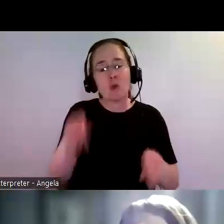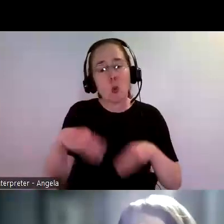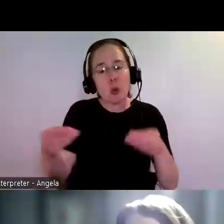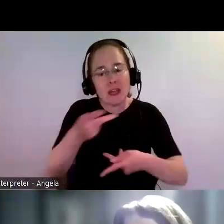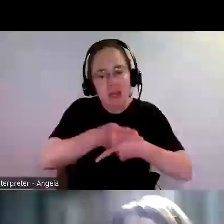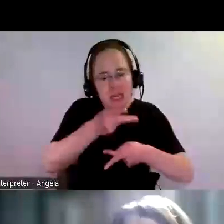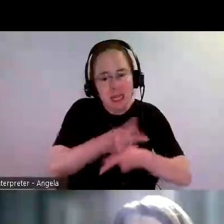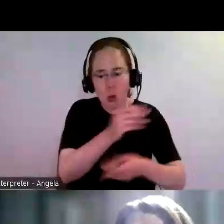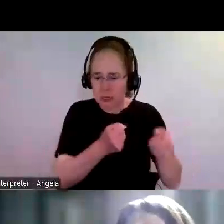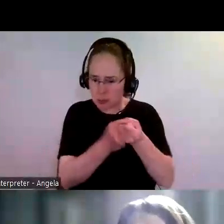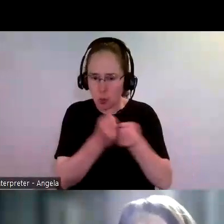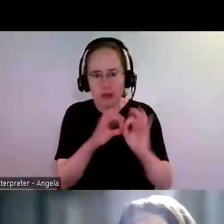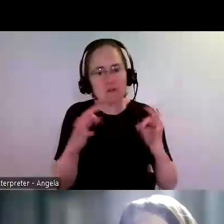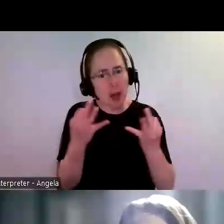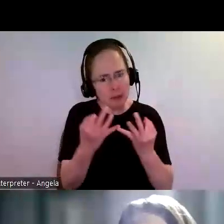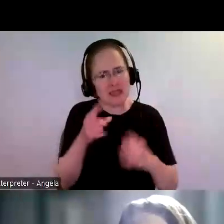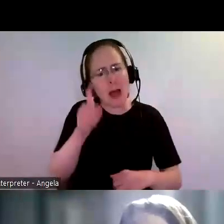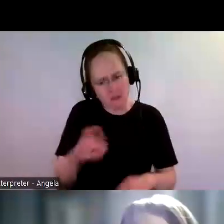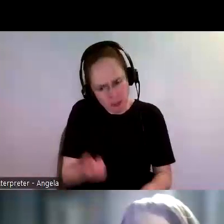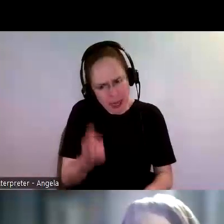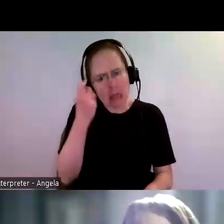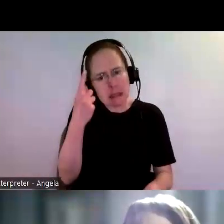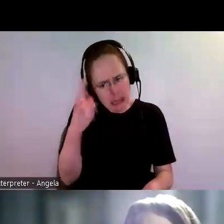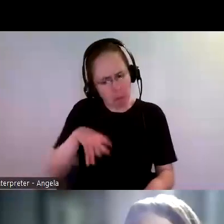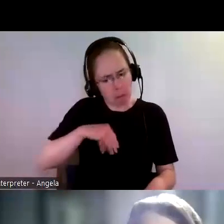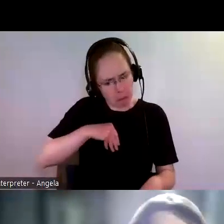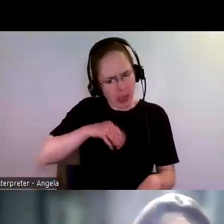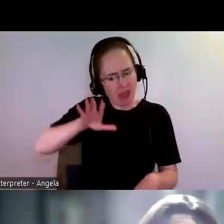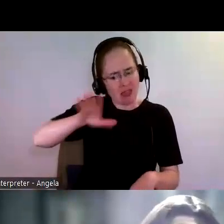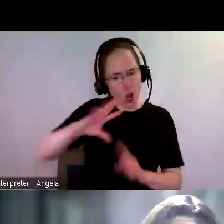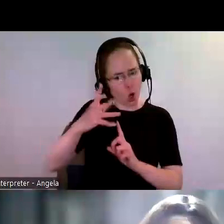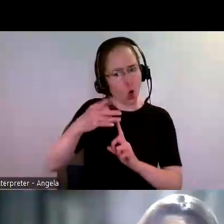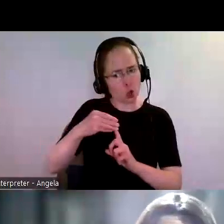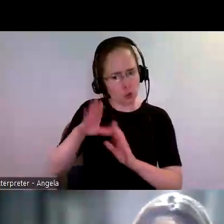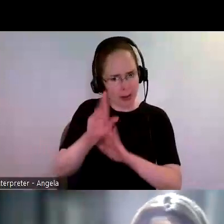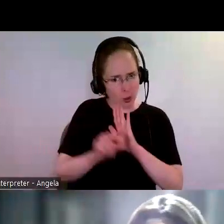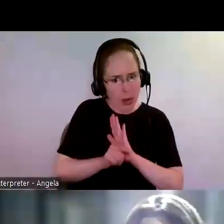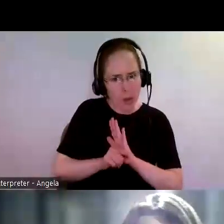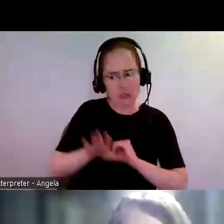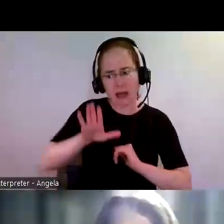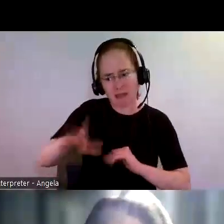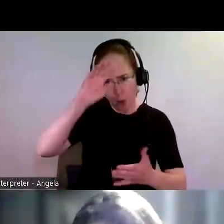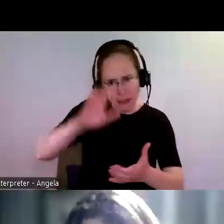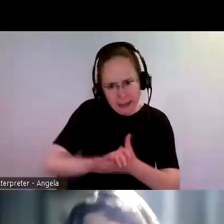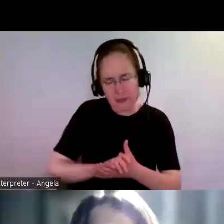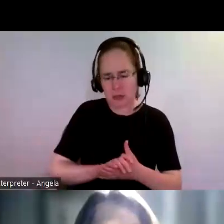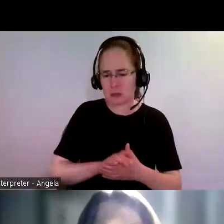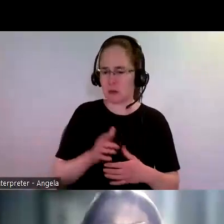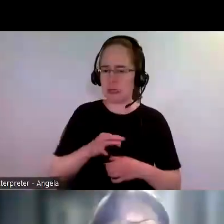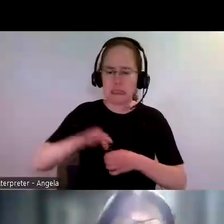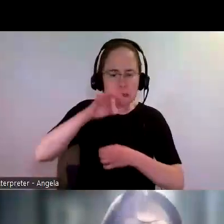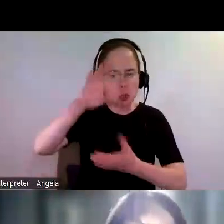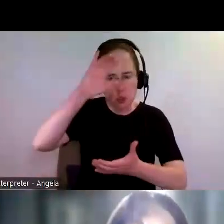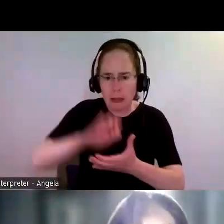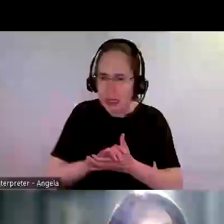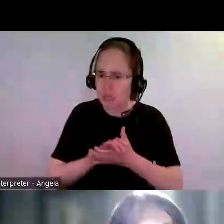and supporting families, to be very cognizant of their cultural backgrounds, their beliefs, their spiritual